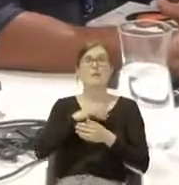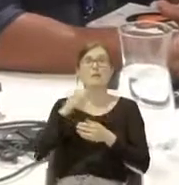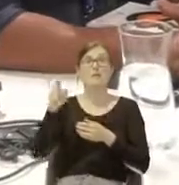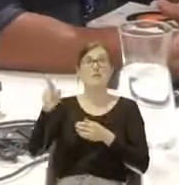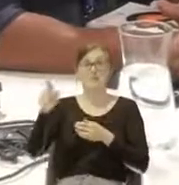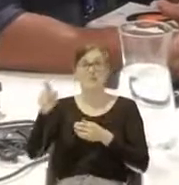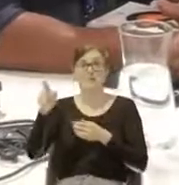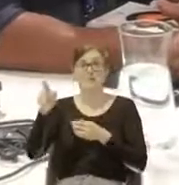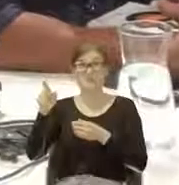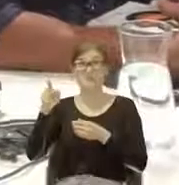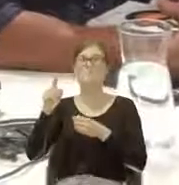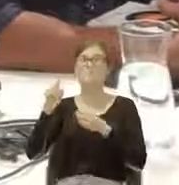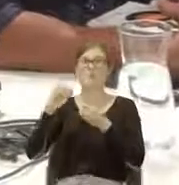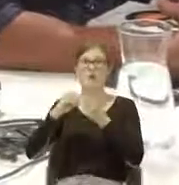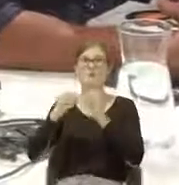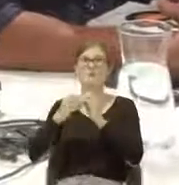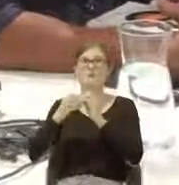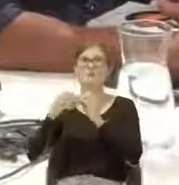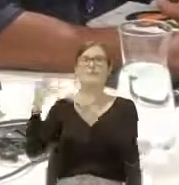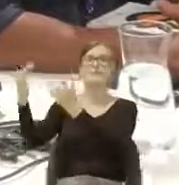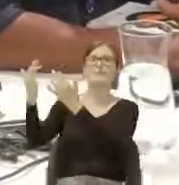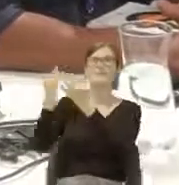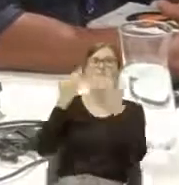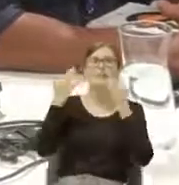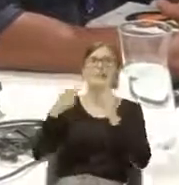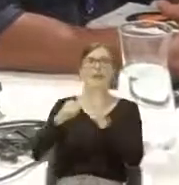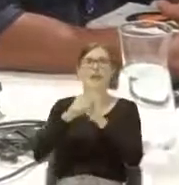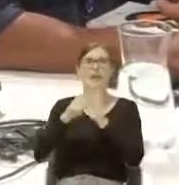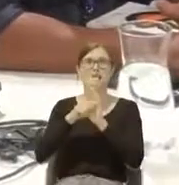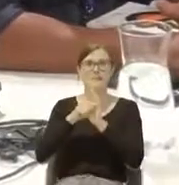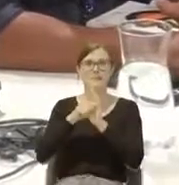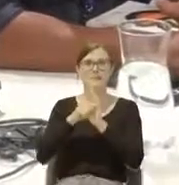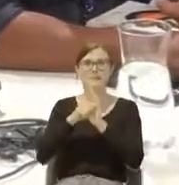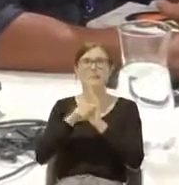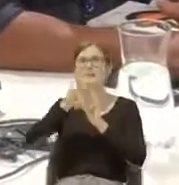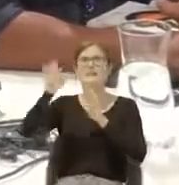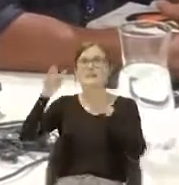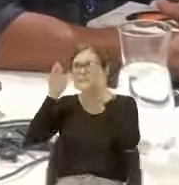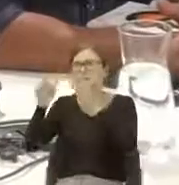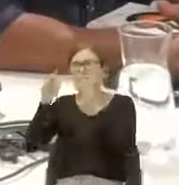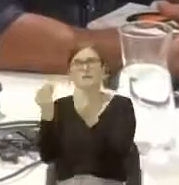We cannot forget that. There is a massive, massive fight that we need